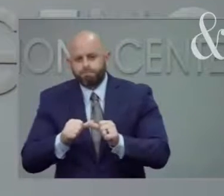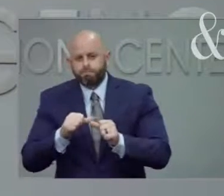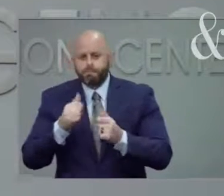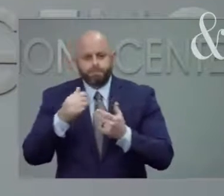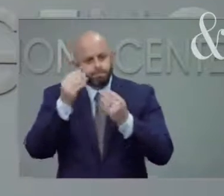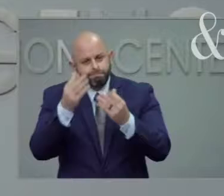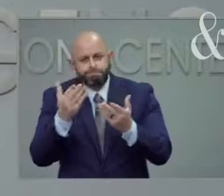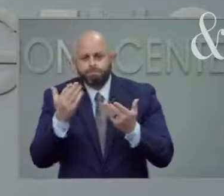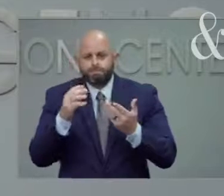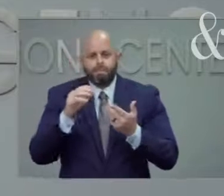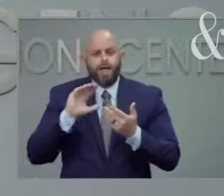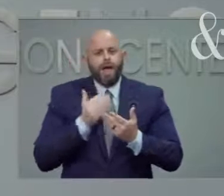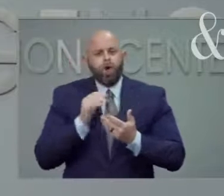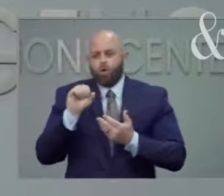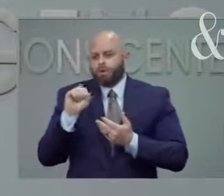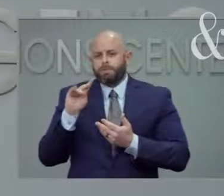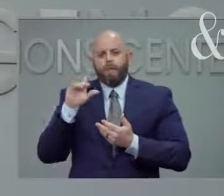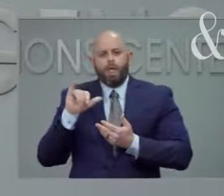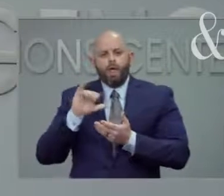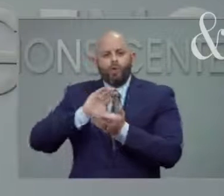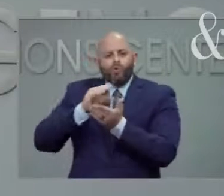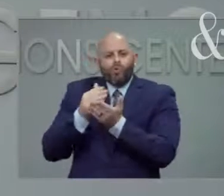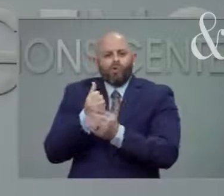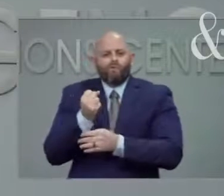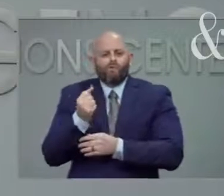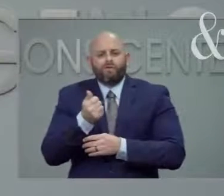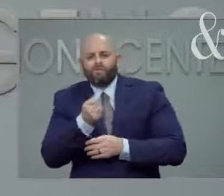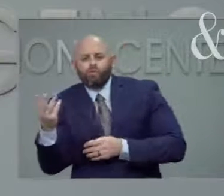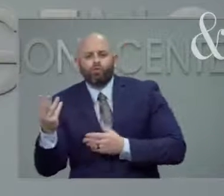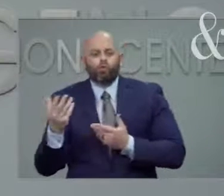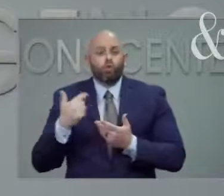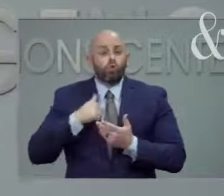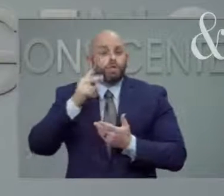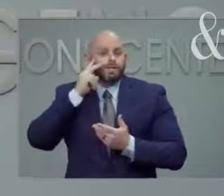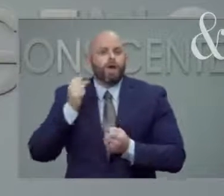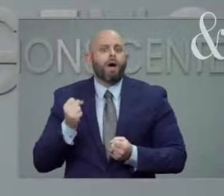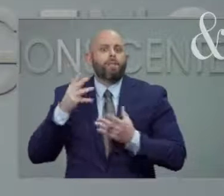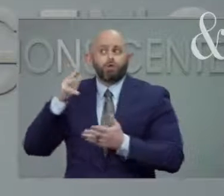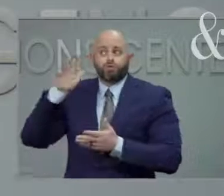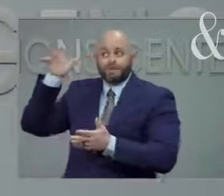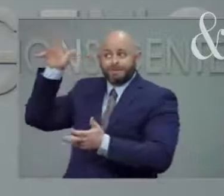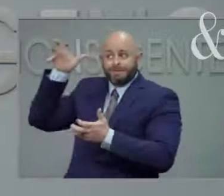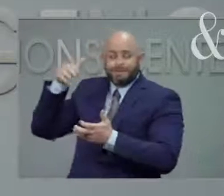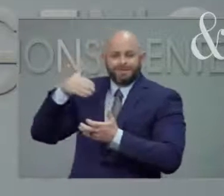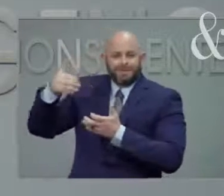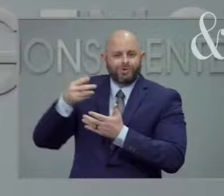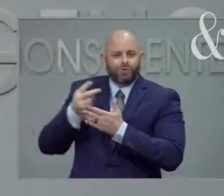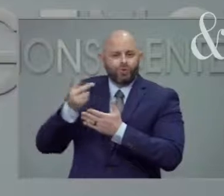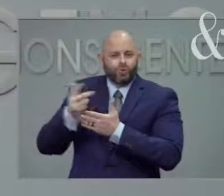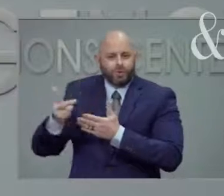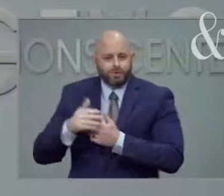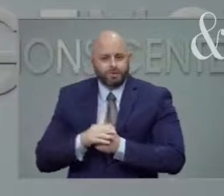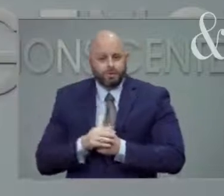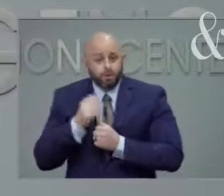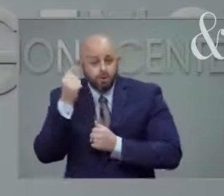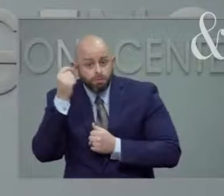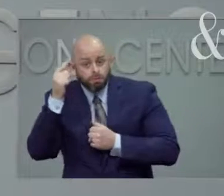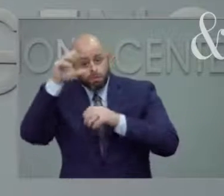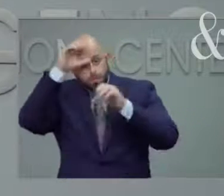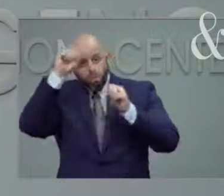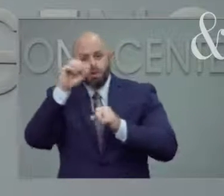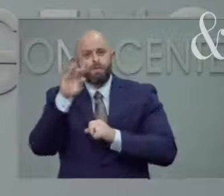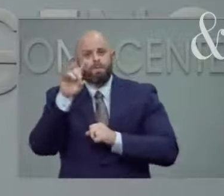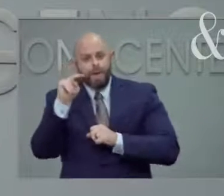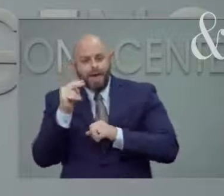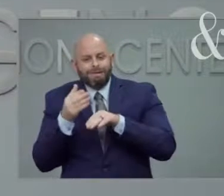how supply looks as we move over the next number of weeks. Now, the Biden administration has given us slightly more vaccine each and every